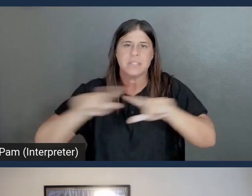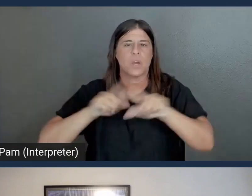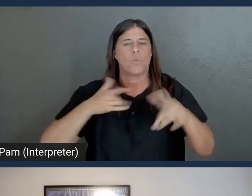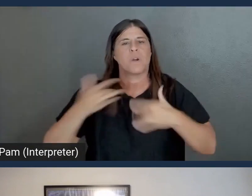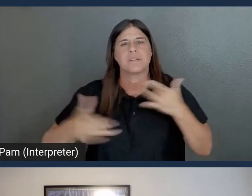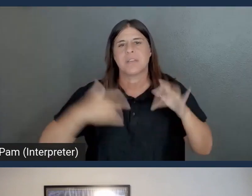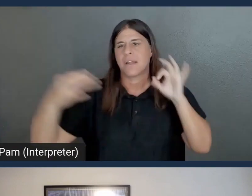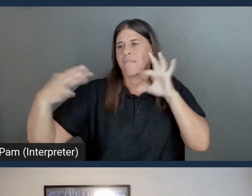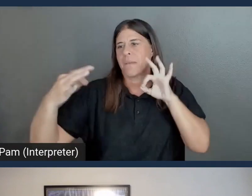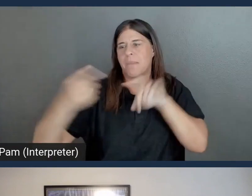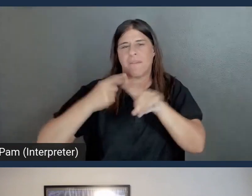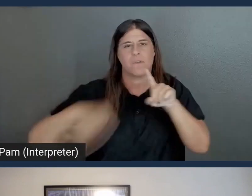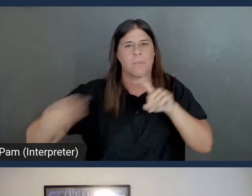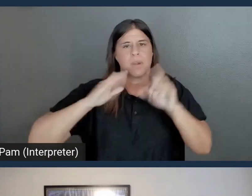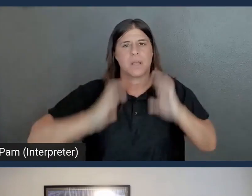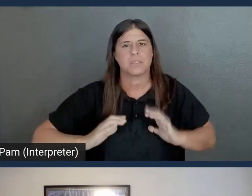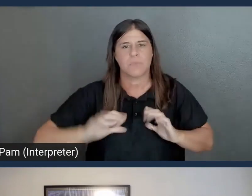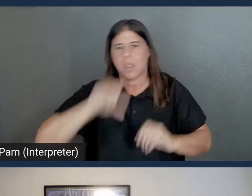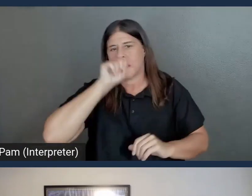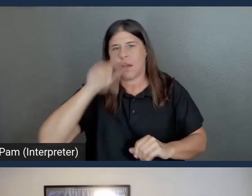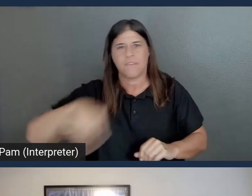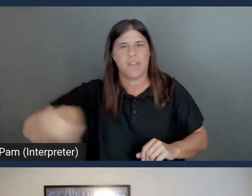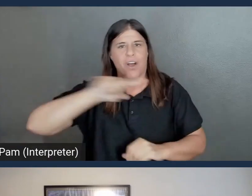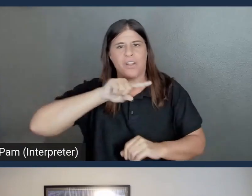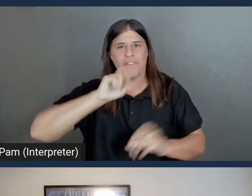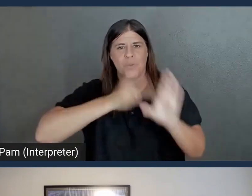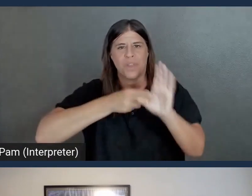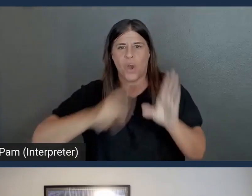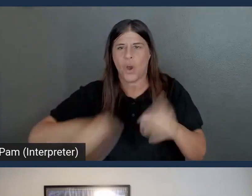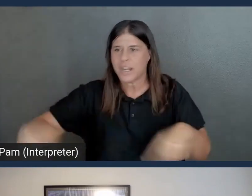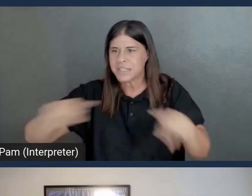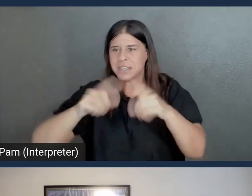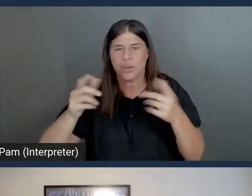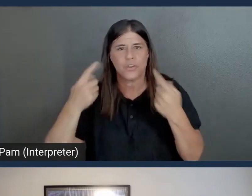from customers, and would love to have you and your audience kind of try it out and let us know what you think.